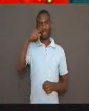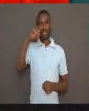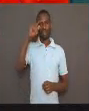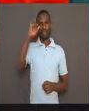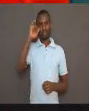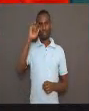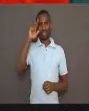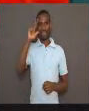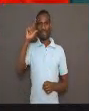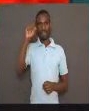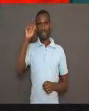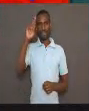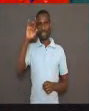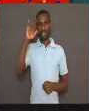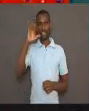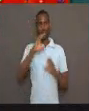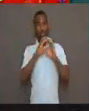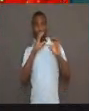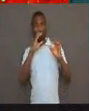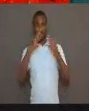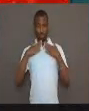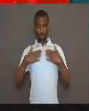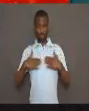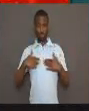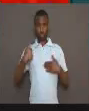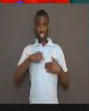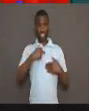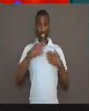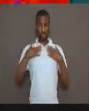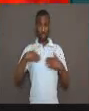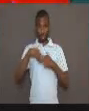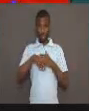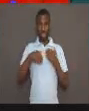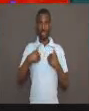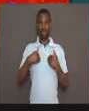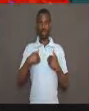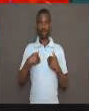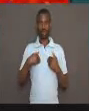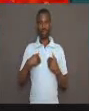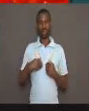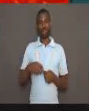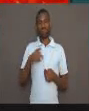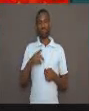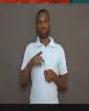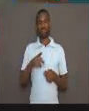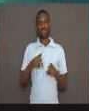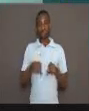Capillary vessels in our bodies draw blood cells into our tissue.